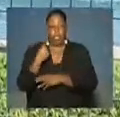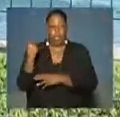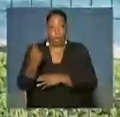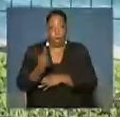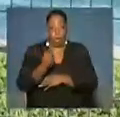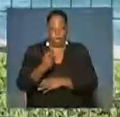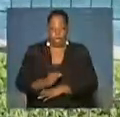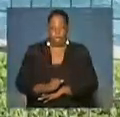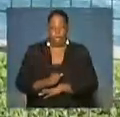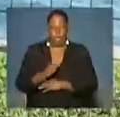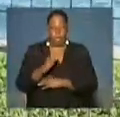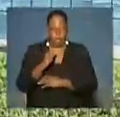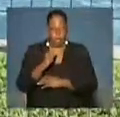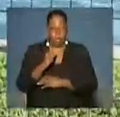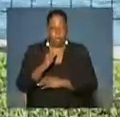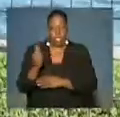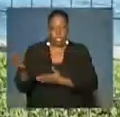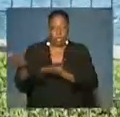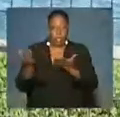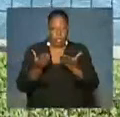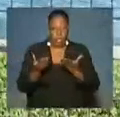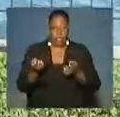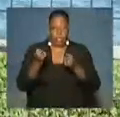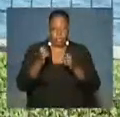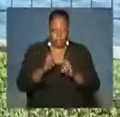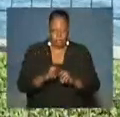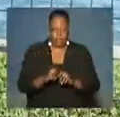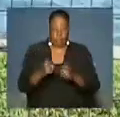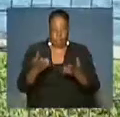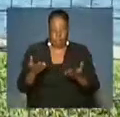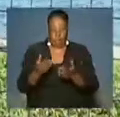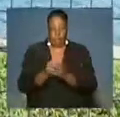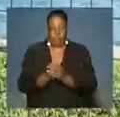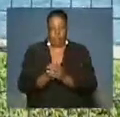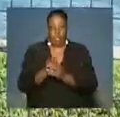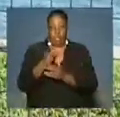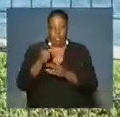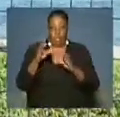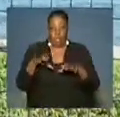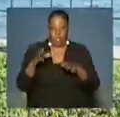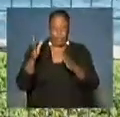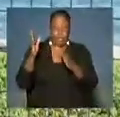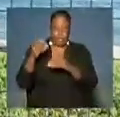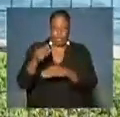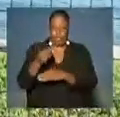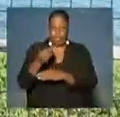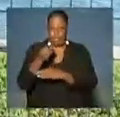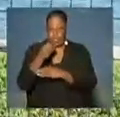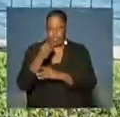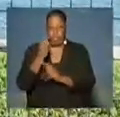take pride in bringing these events to the next level. So on our end, you can always expect food